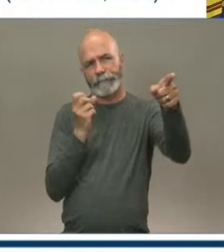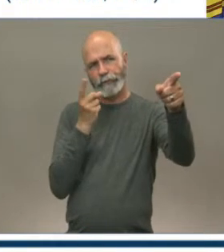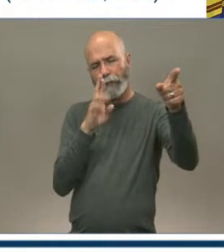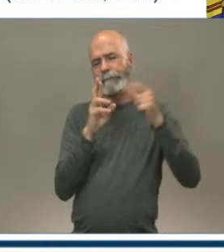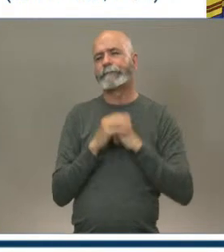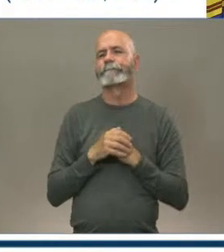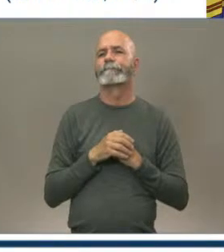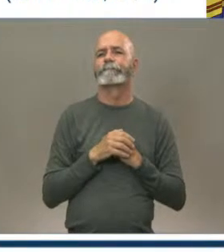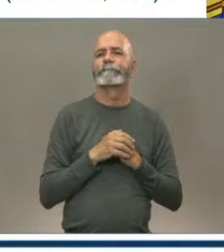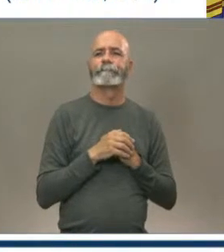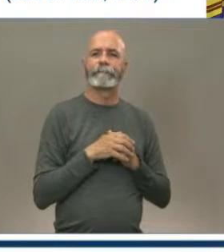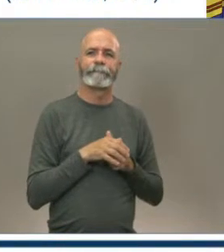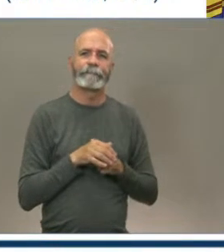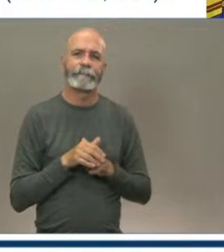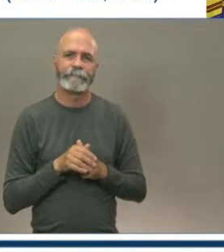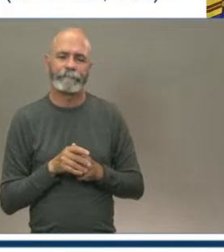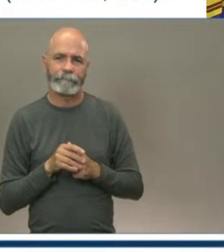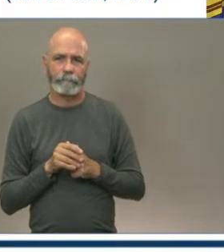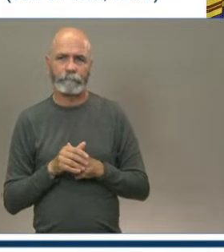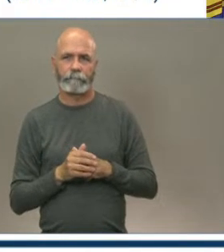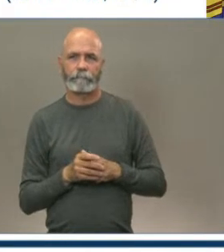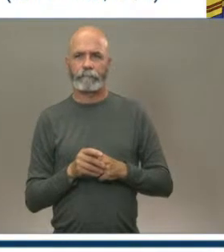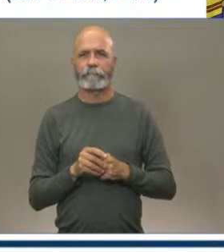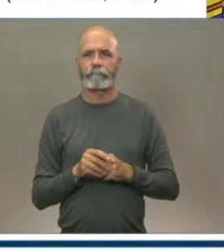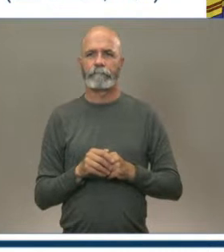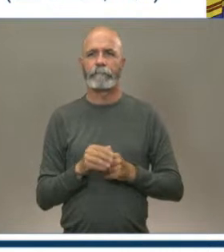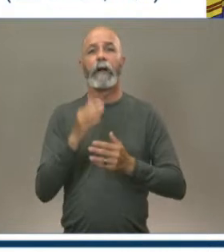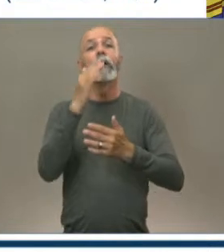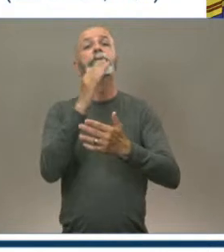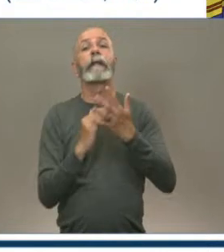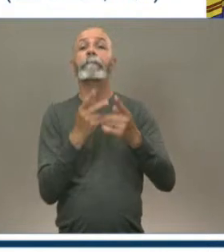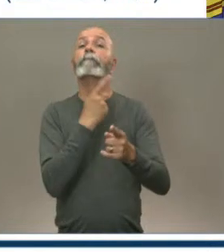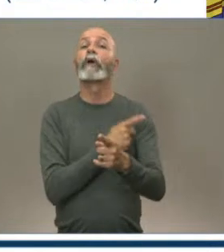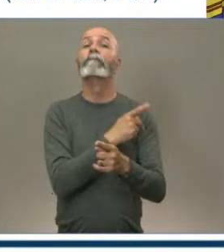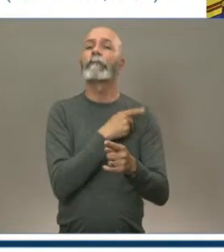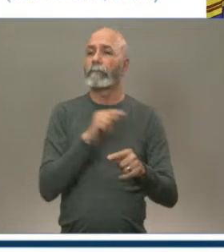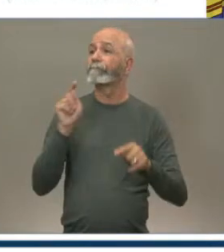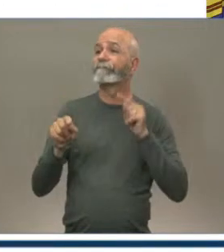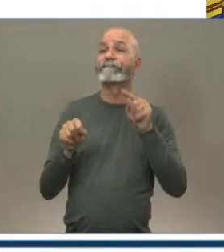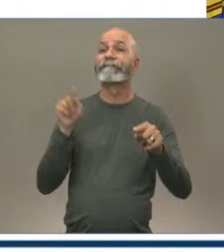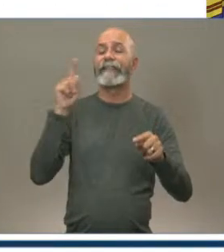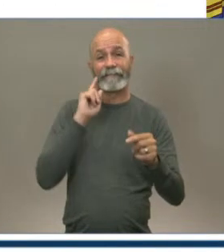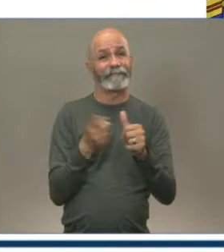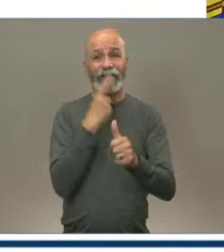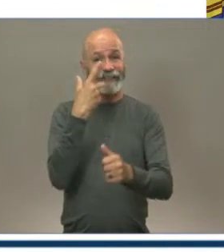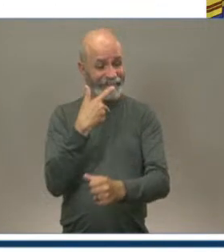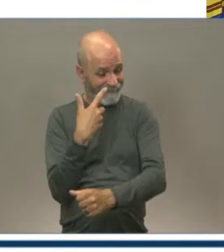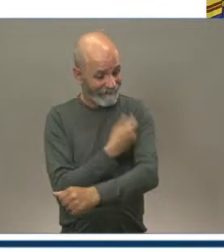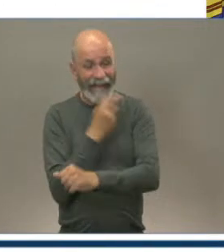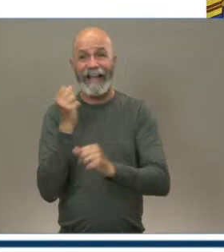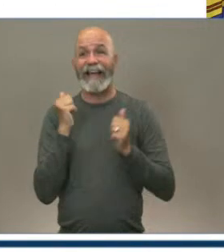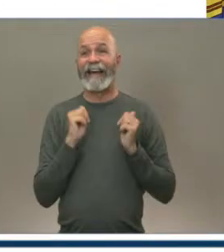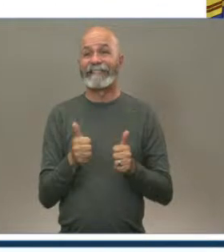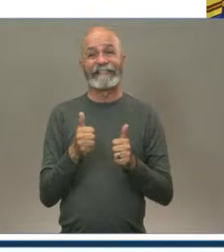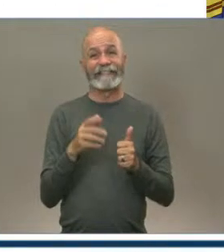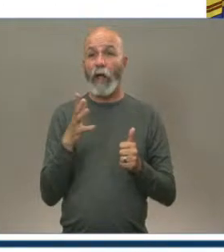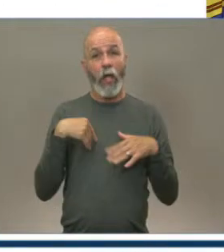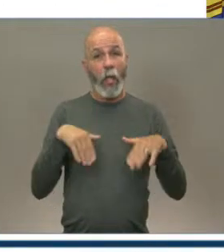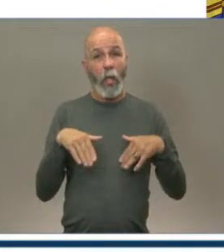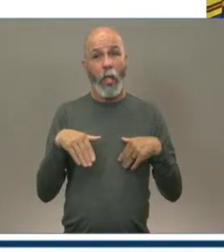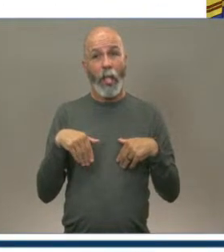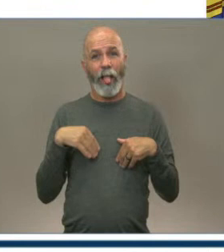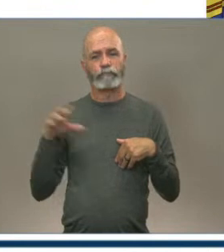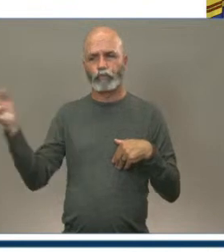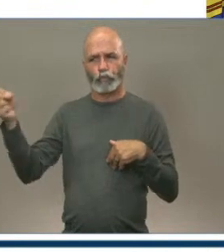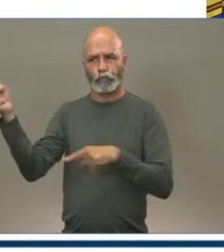more? Some provinces are only pausing the first dose administration for now. You seem to be saying that